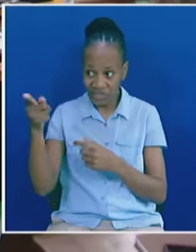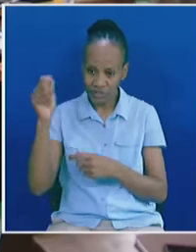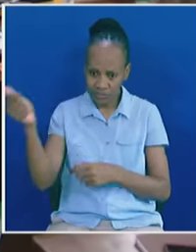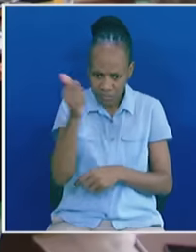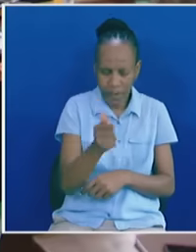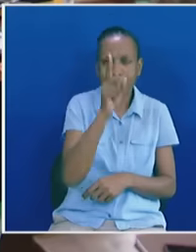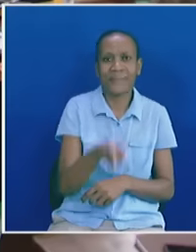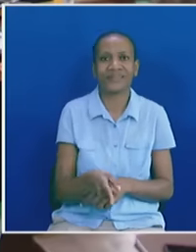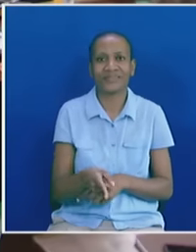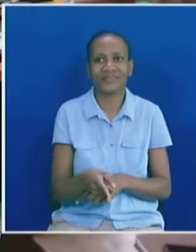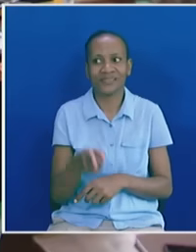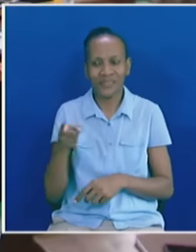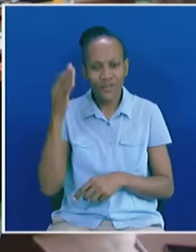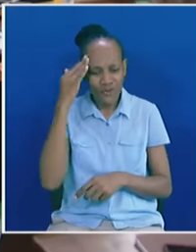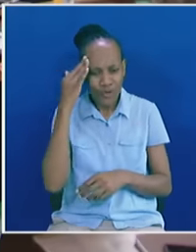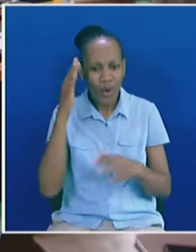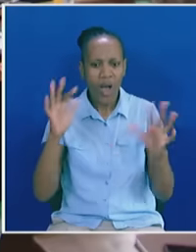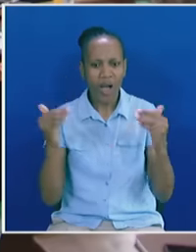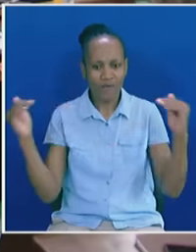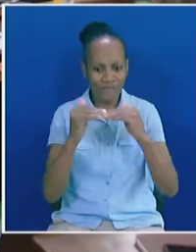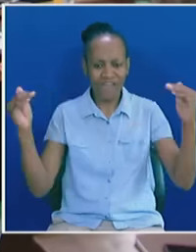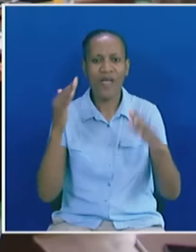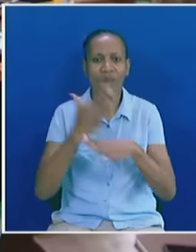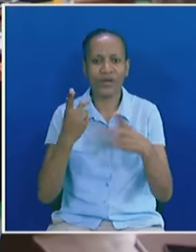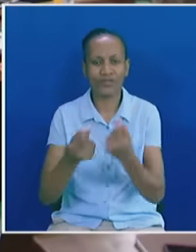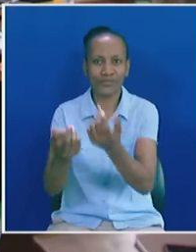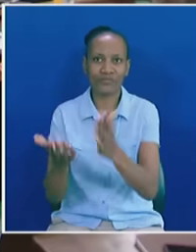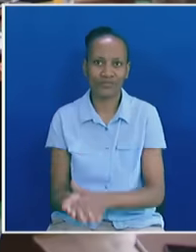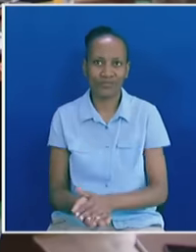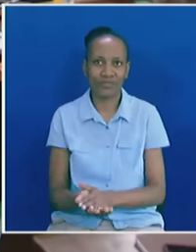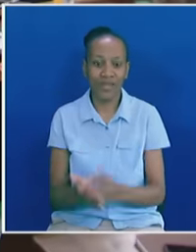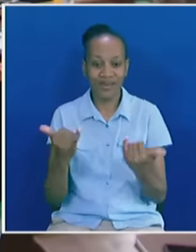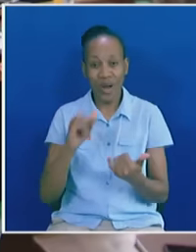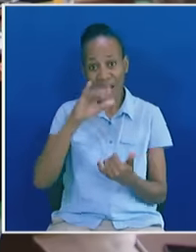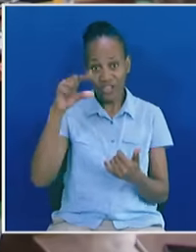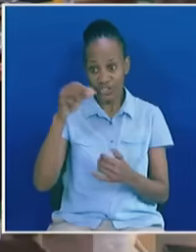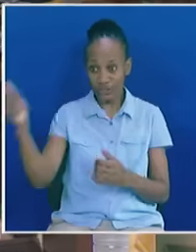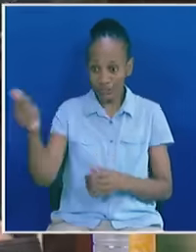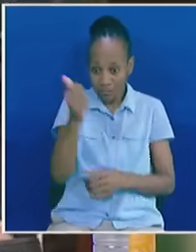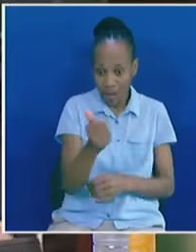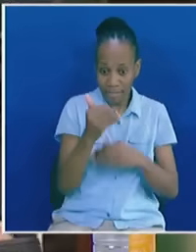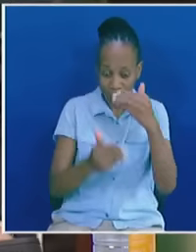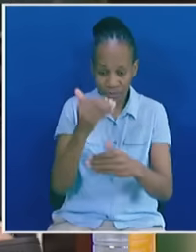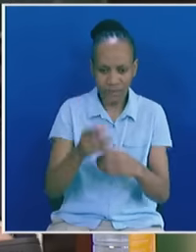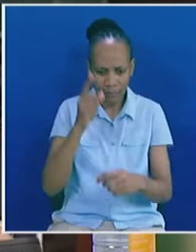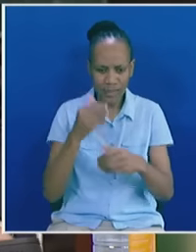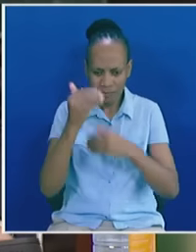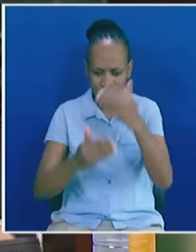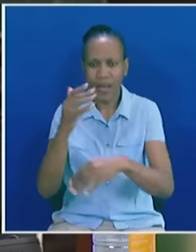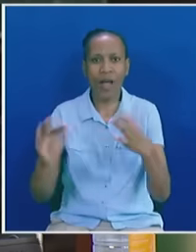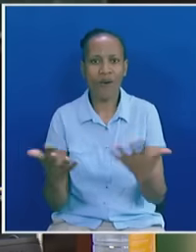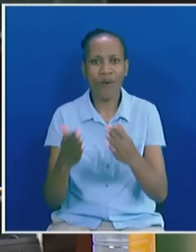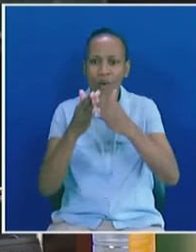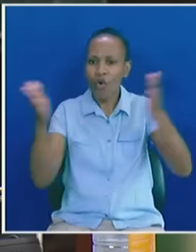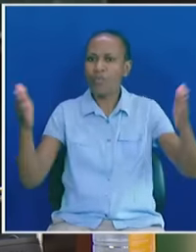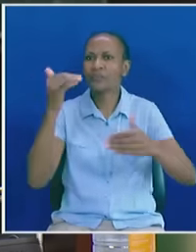demonstrated independence, impartiality and fairness. The process of appointing an IG should therefore be conducted in an open and transparent